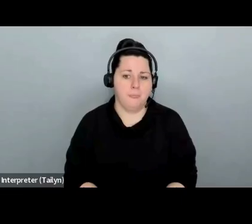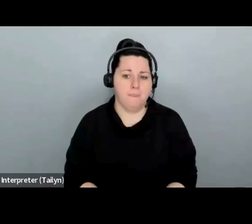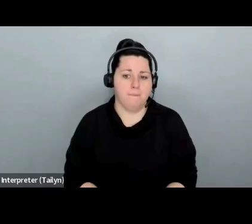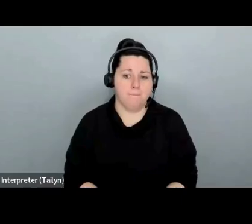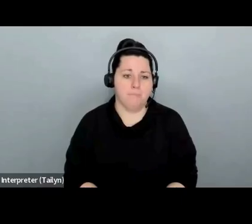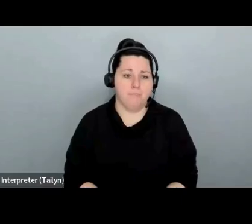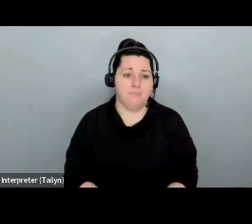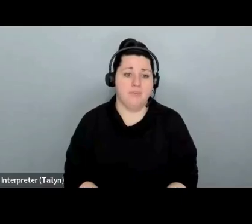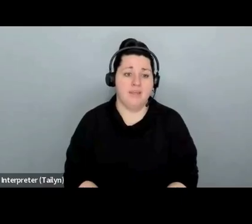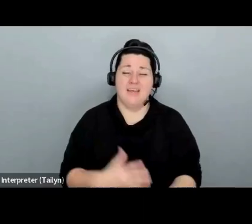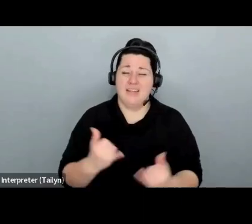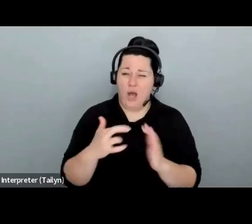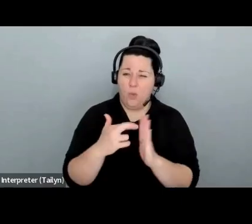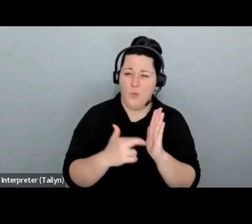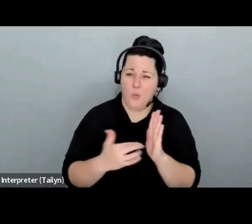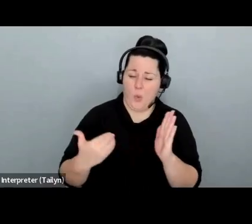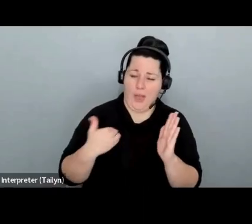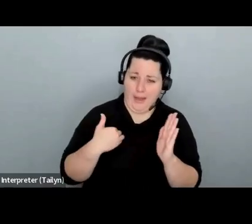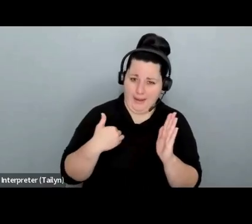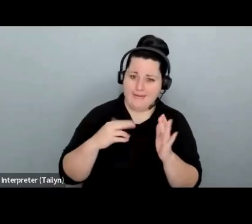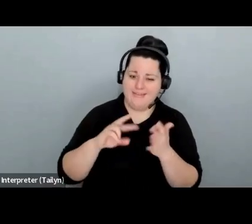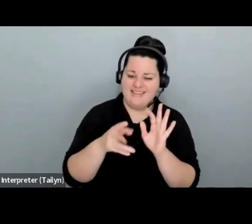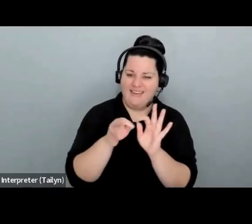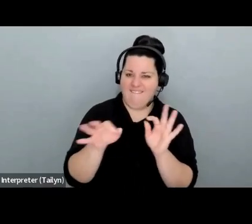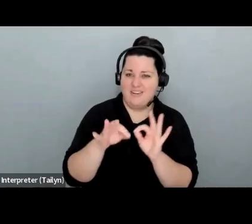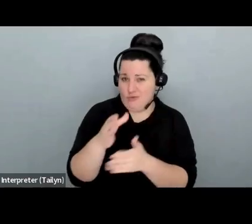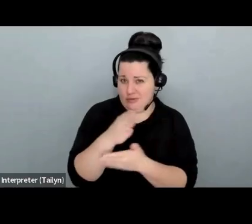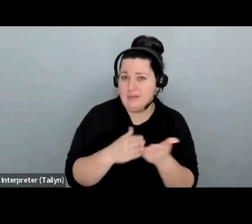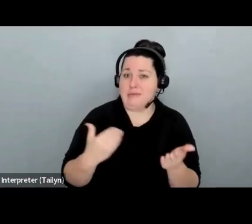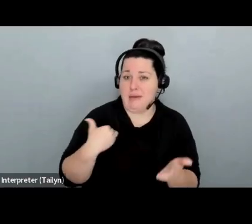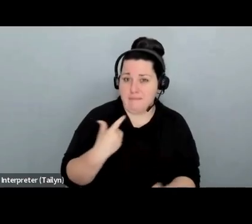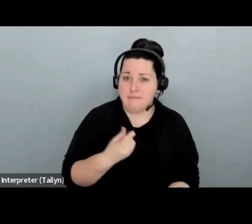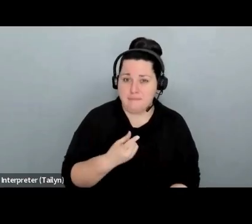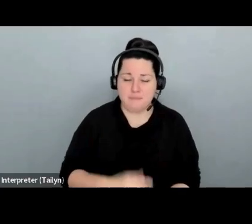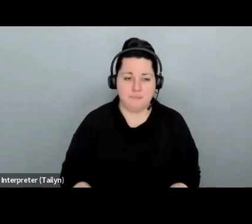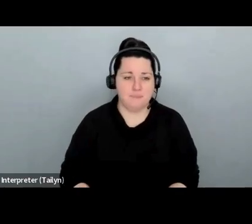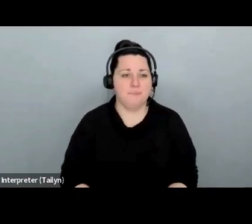The rule now contains a definitions section.